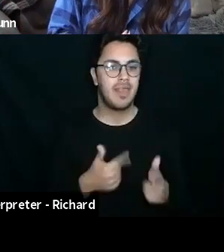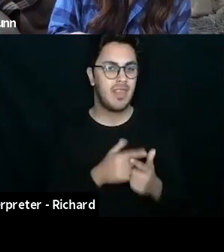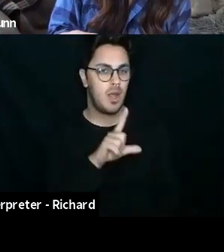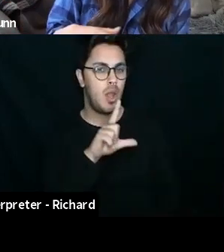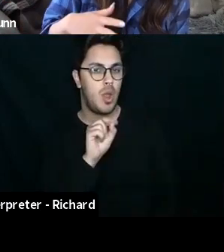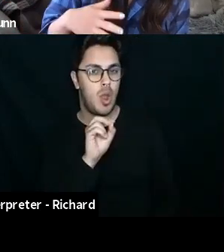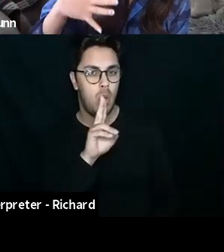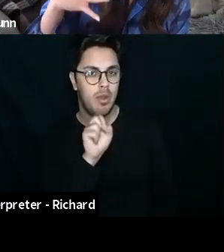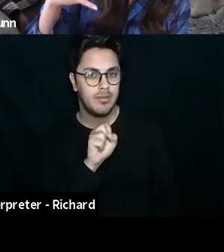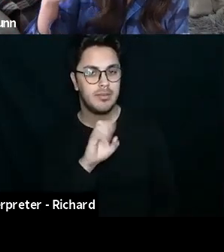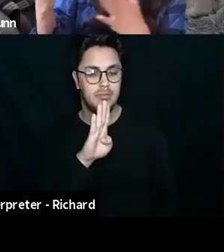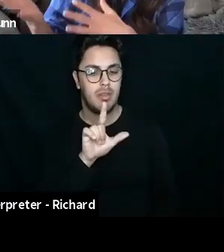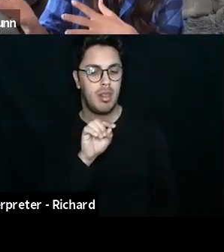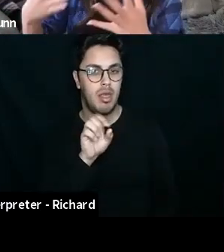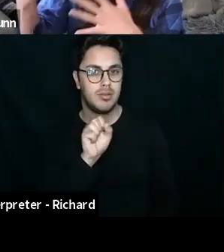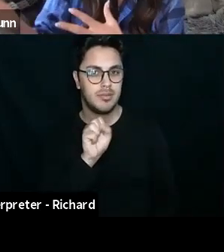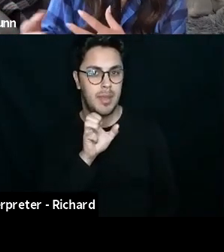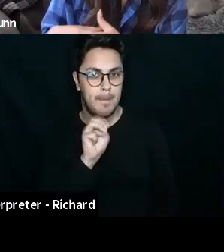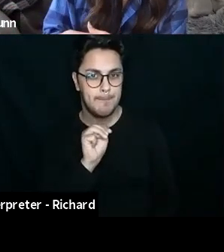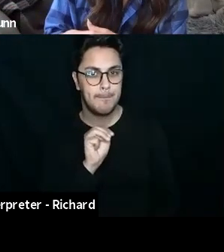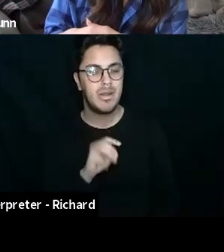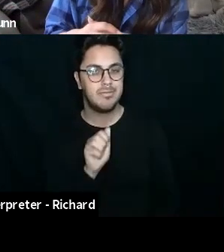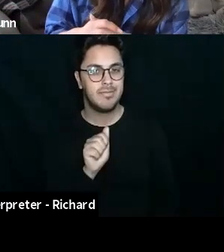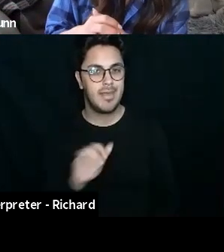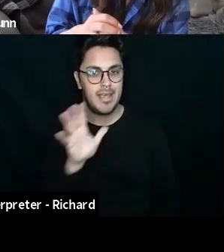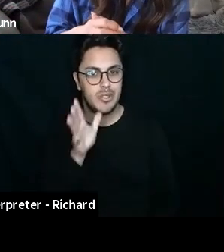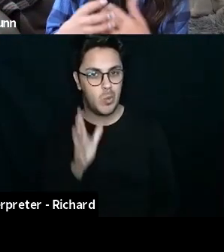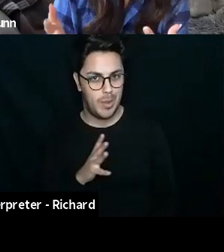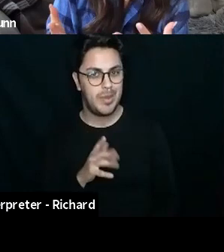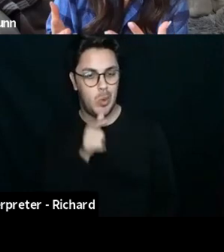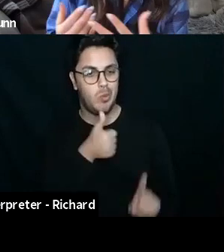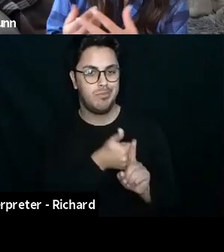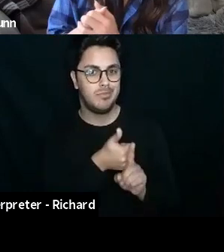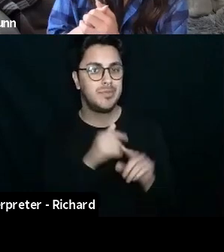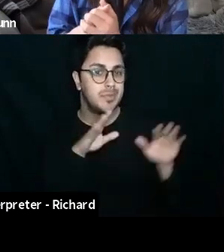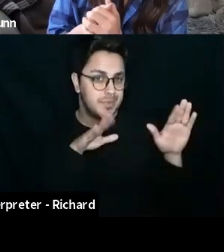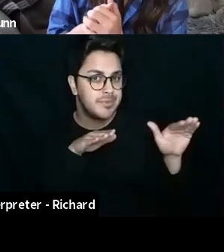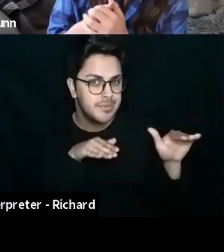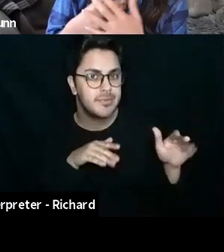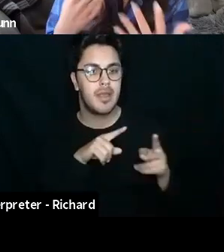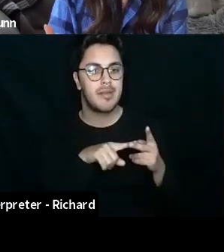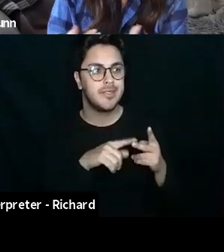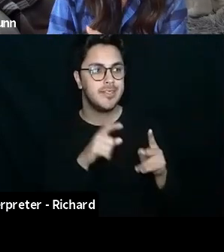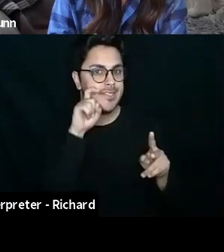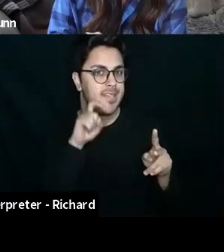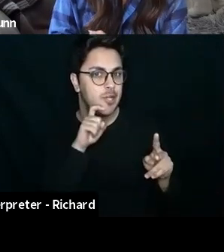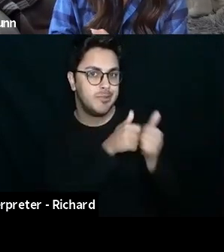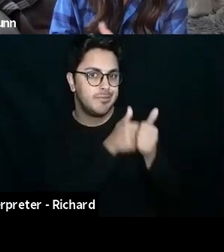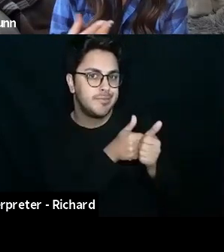is the Asian American or Asian woman who is submissive and sexually